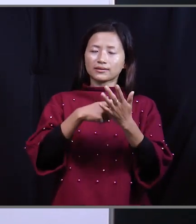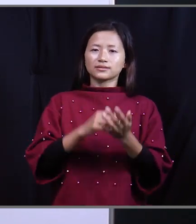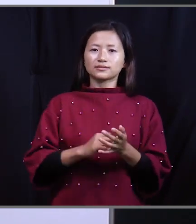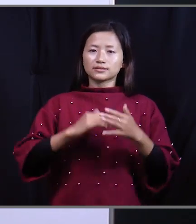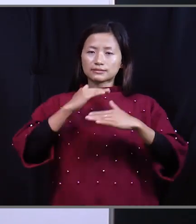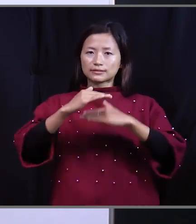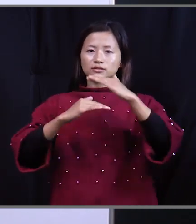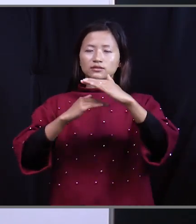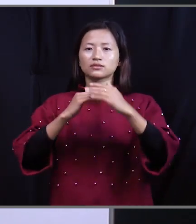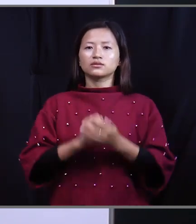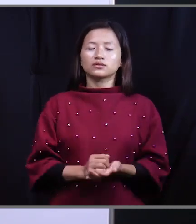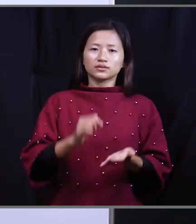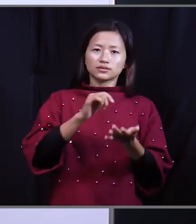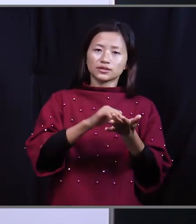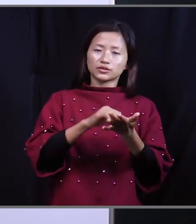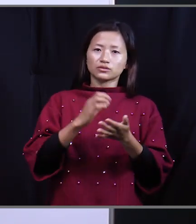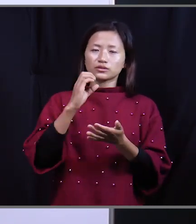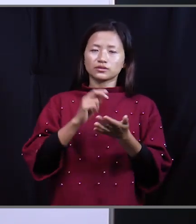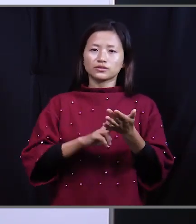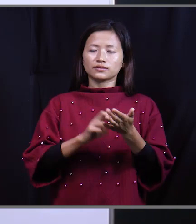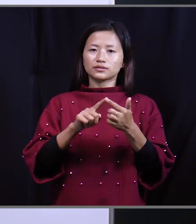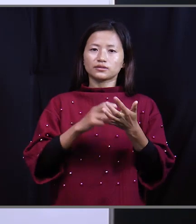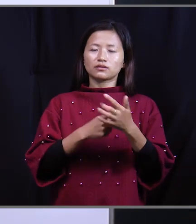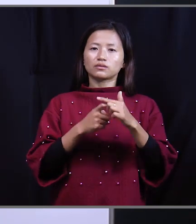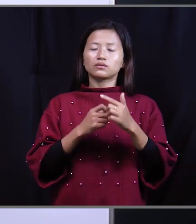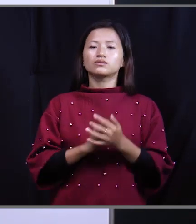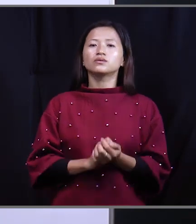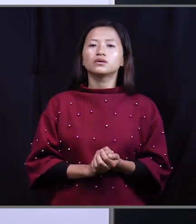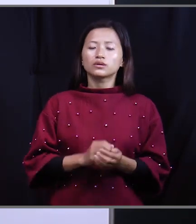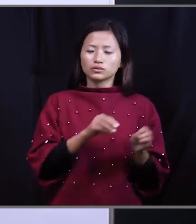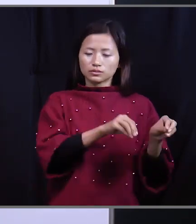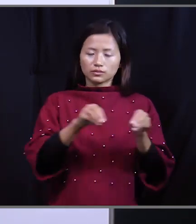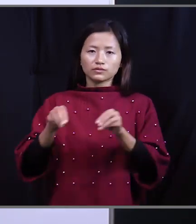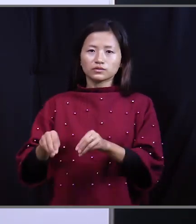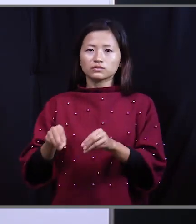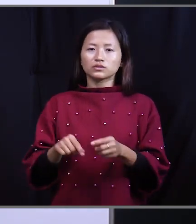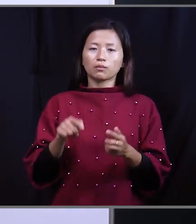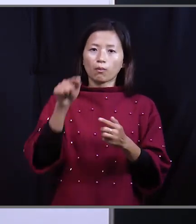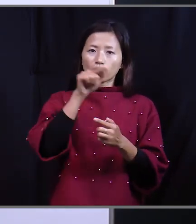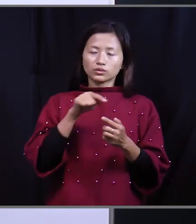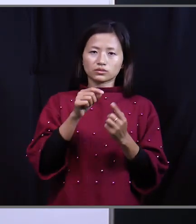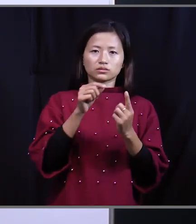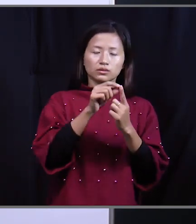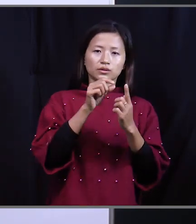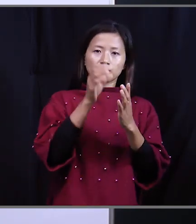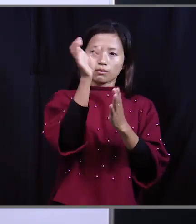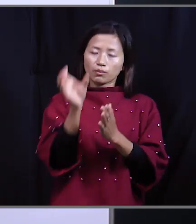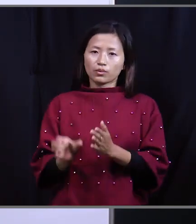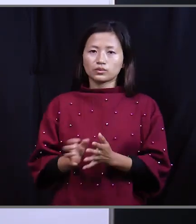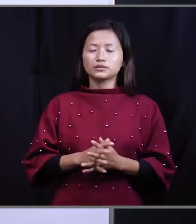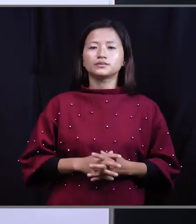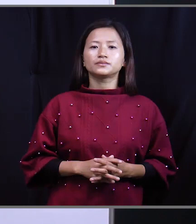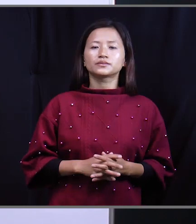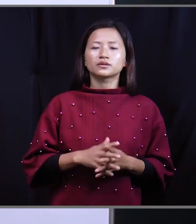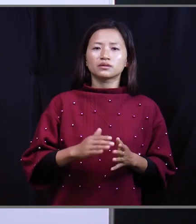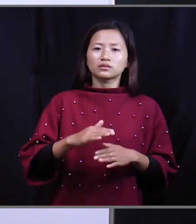observe that the centrioles are slowly moving to the poles. Besides this, the nucleus is